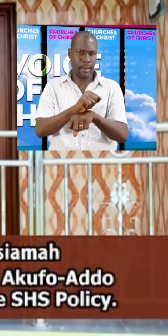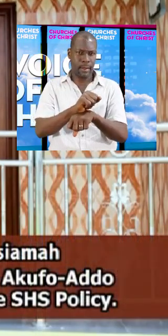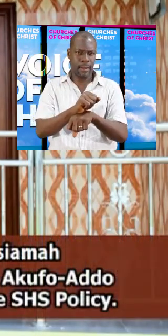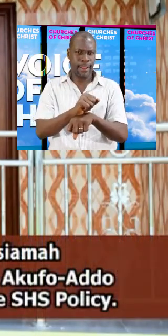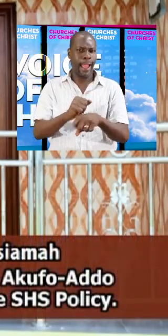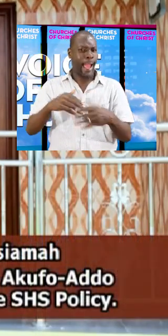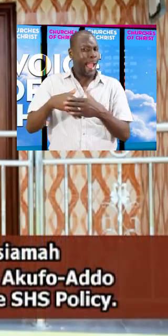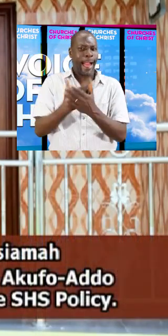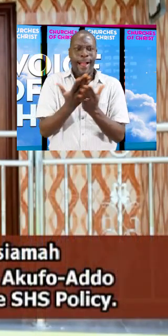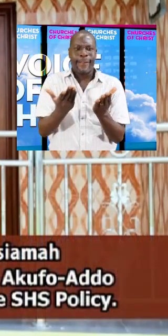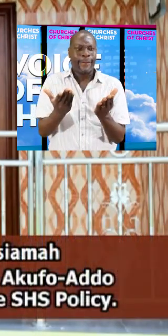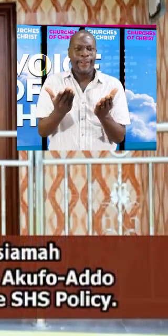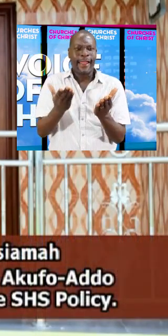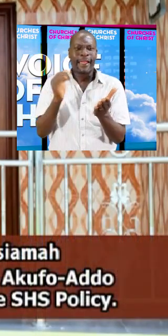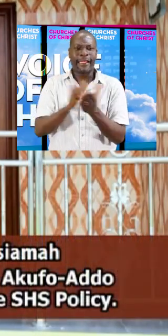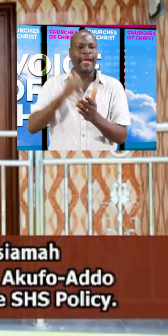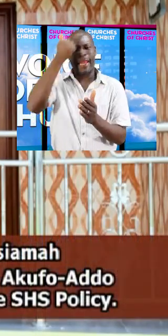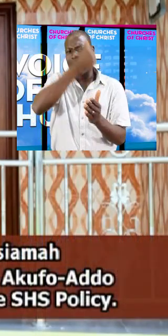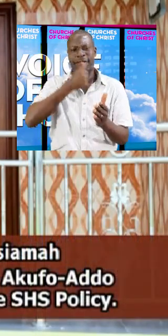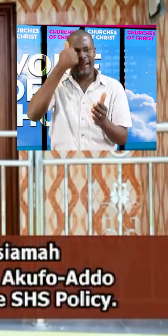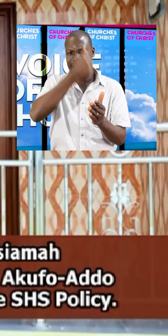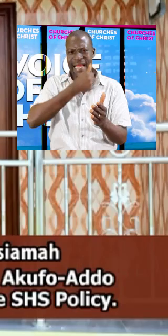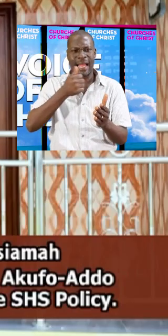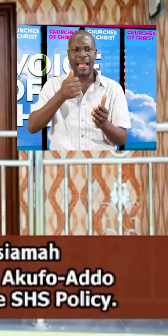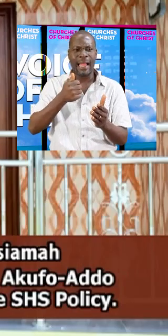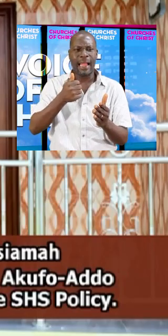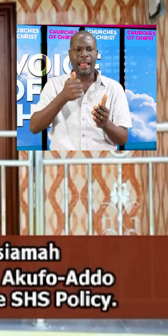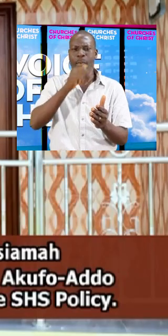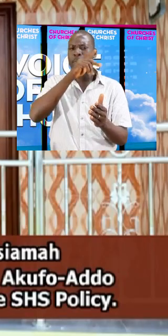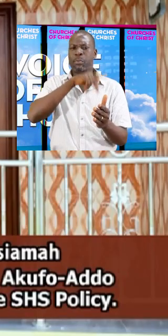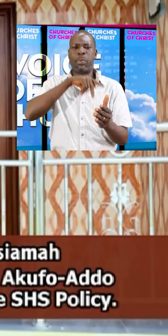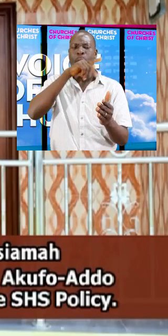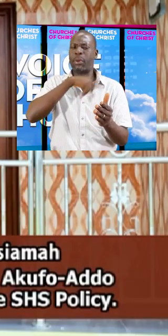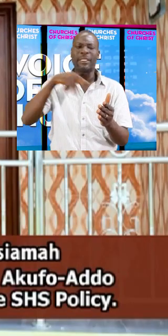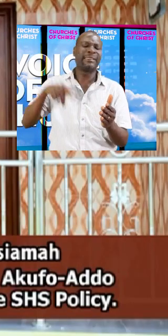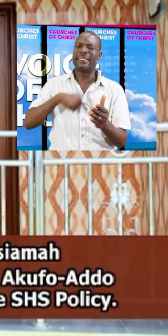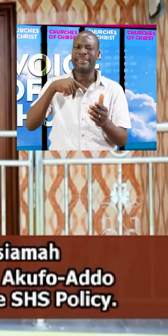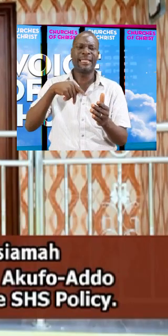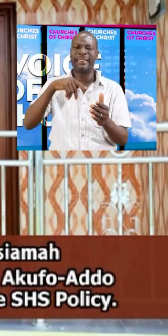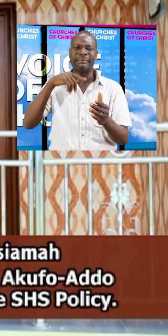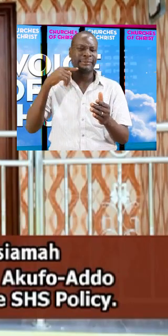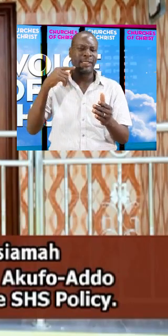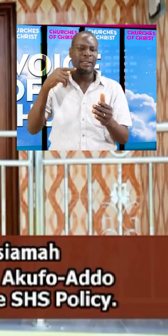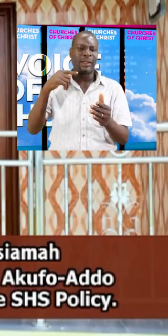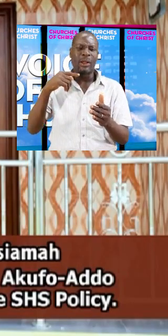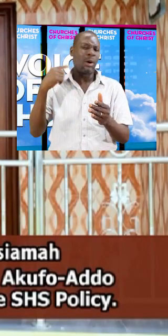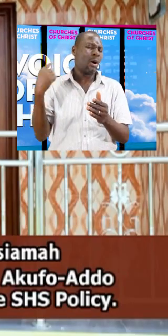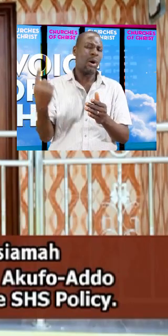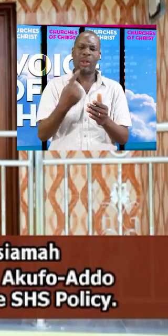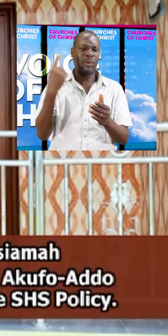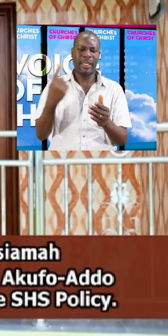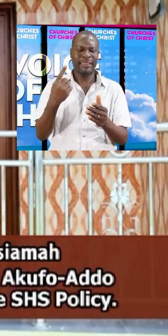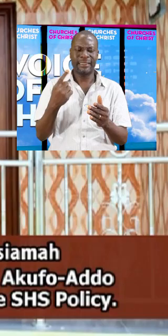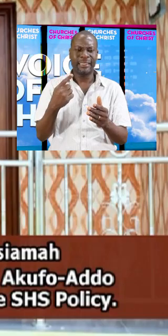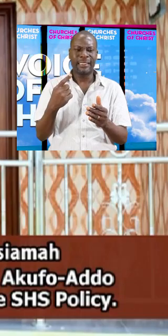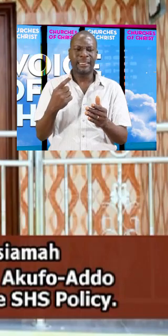den ana Africa amanyofo African politicians se muba ebe